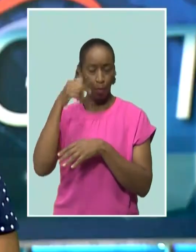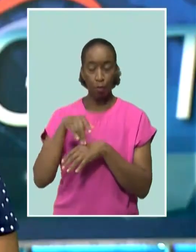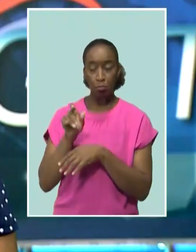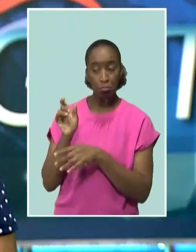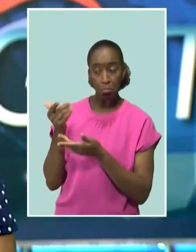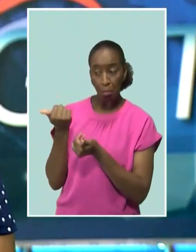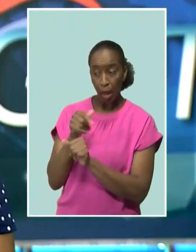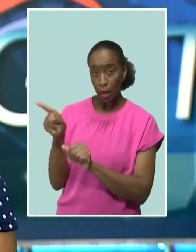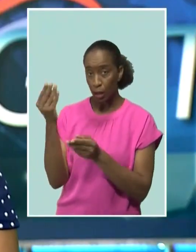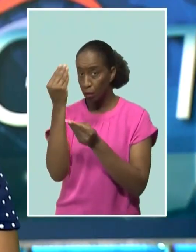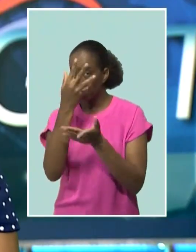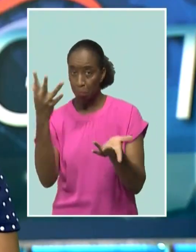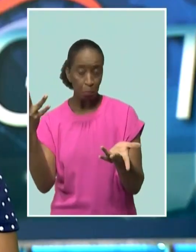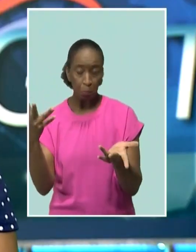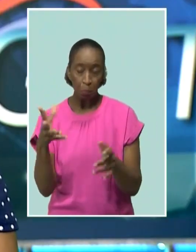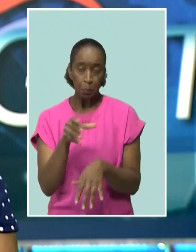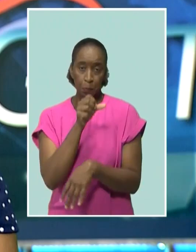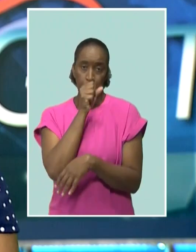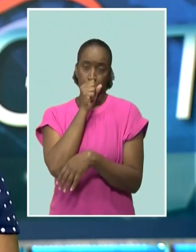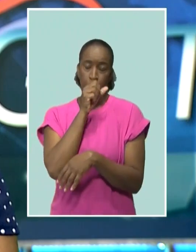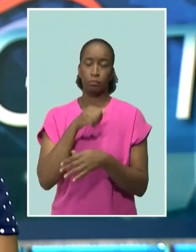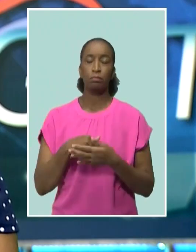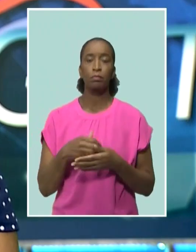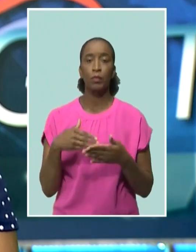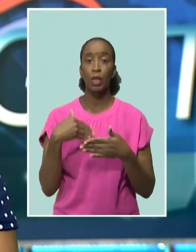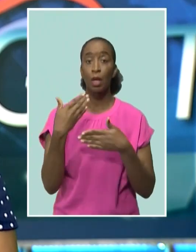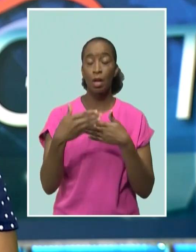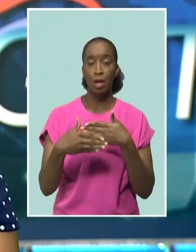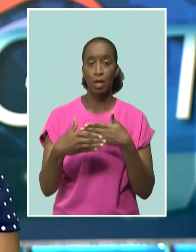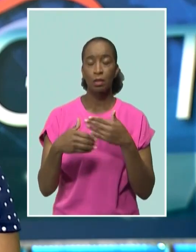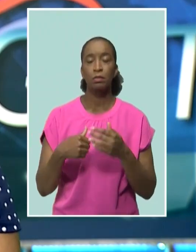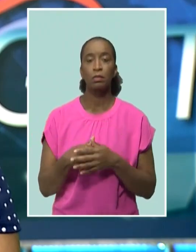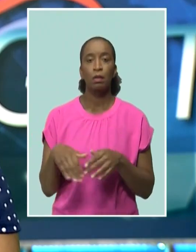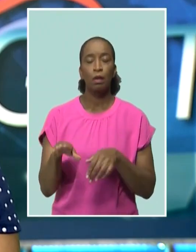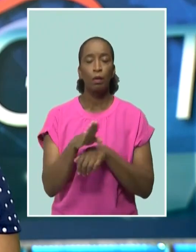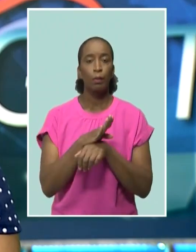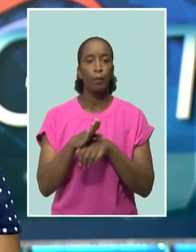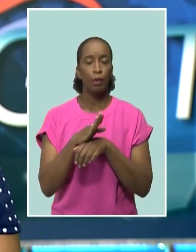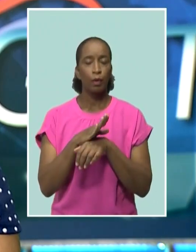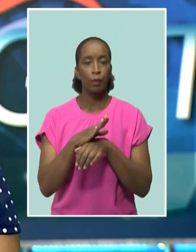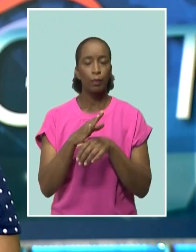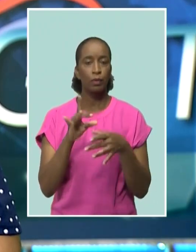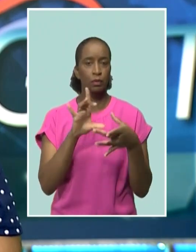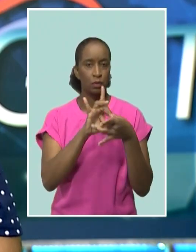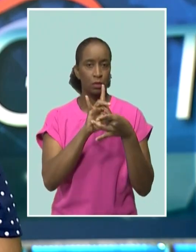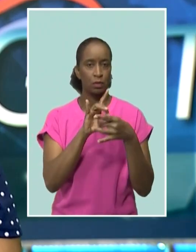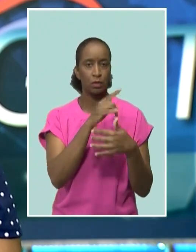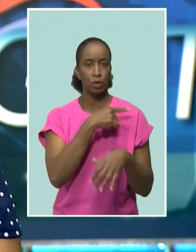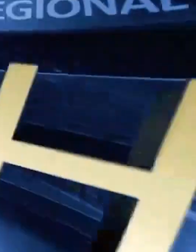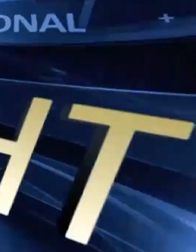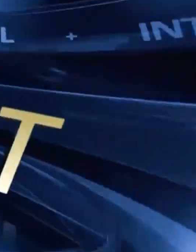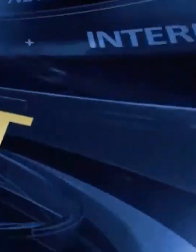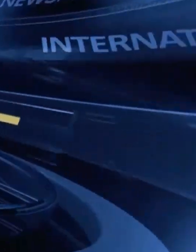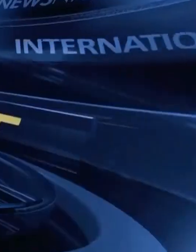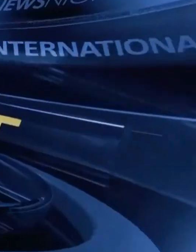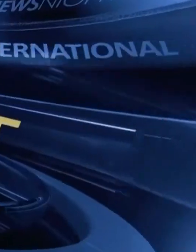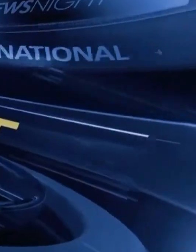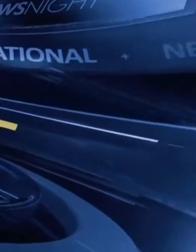matter. And coming up on Newsnight, Barbados forging deeper ties with China.